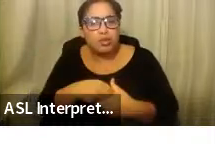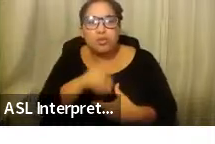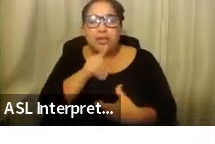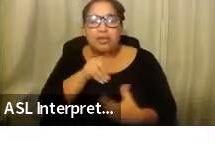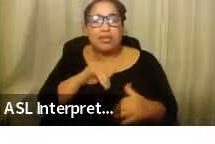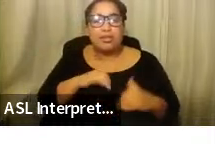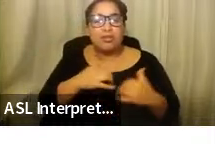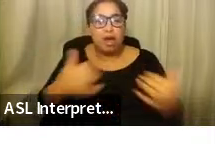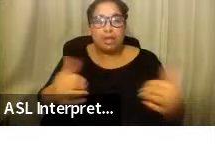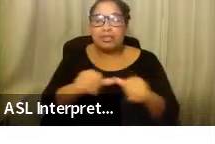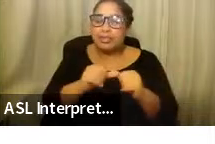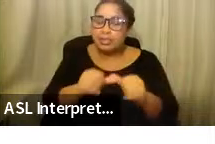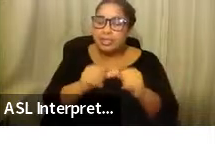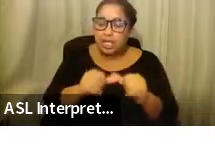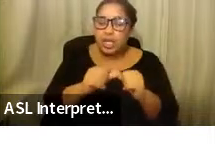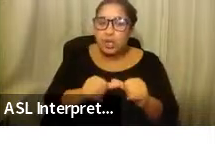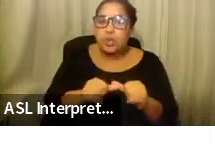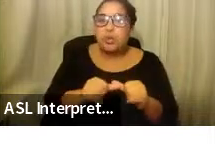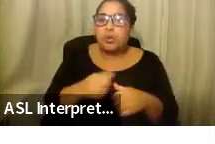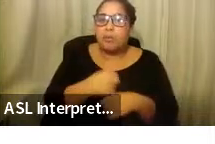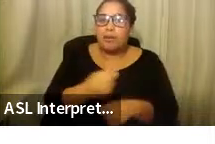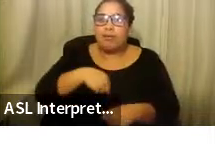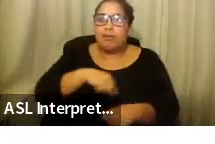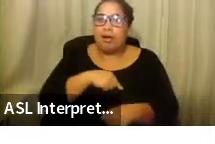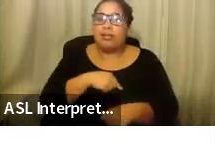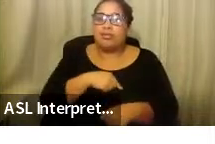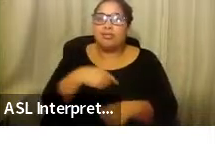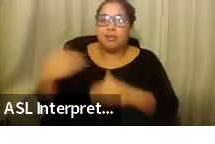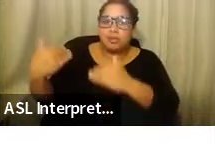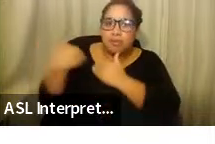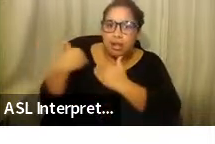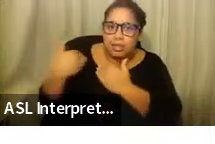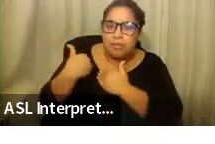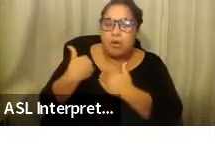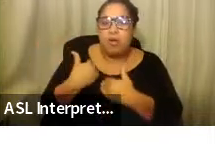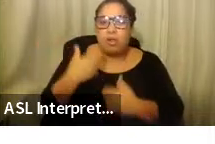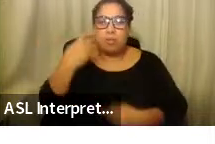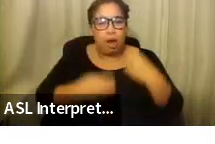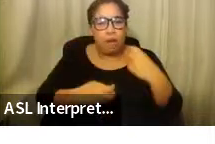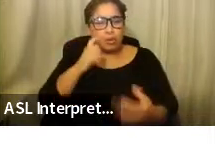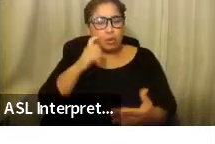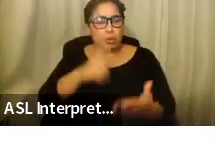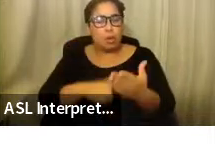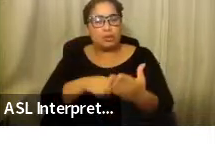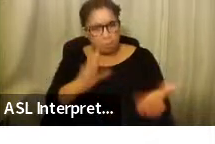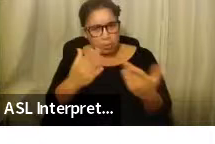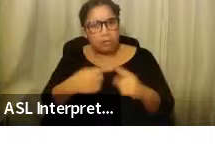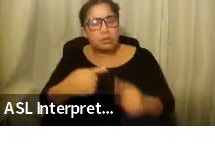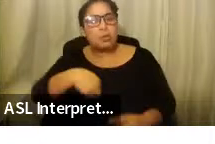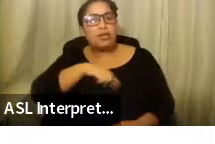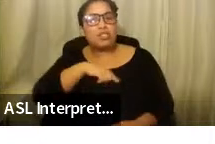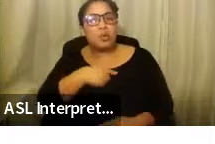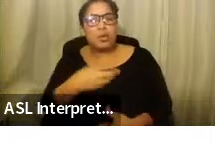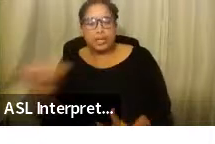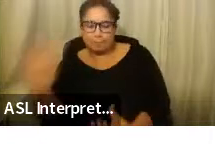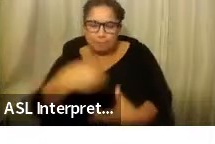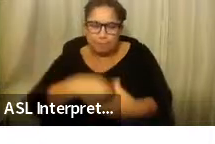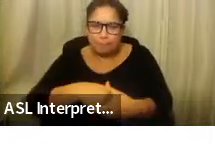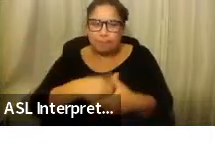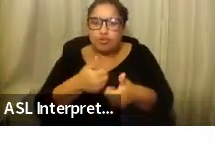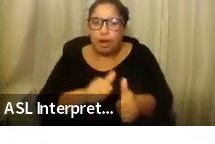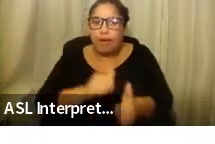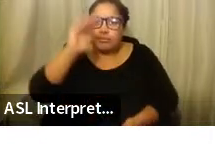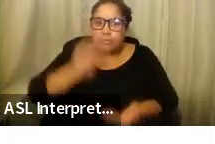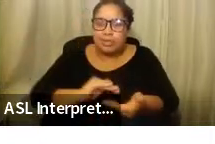us accountable, keep raising the issues that you see so that we are forced to incorporate them. But I